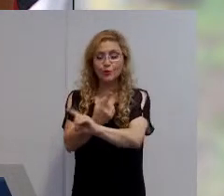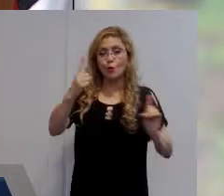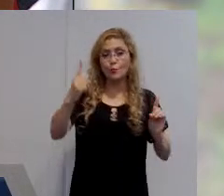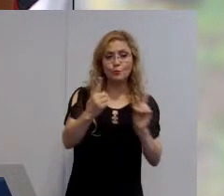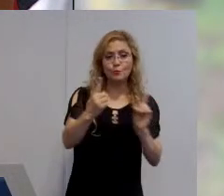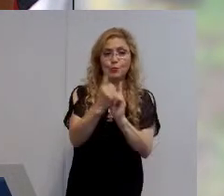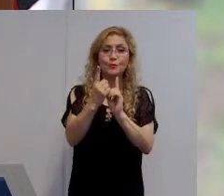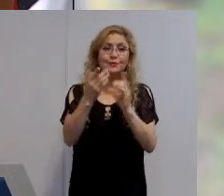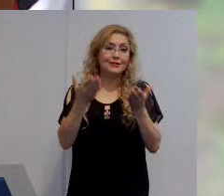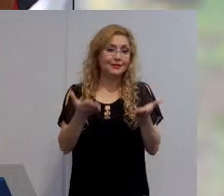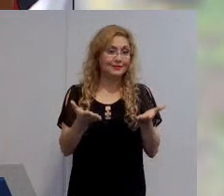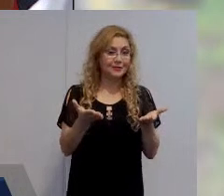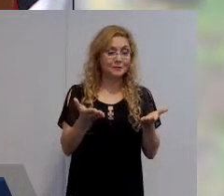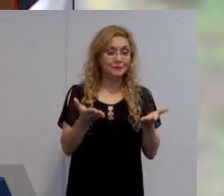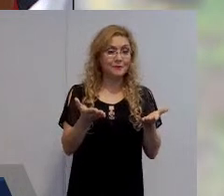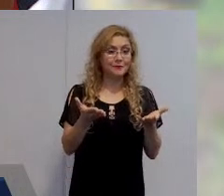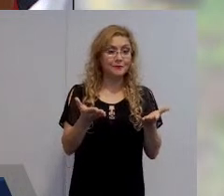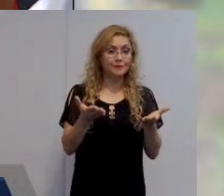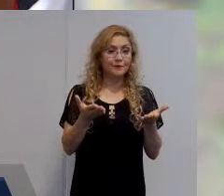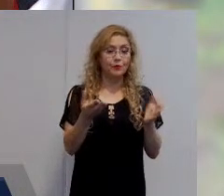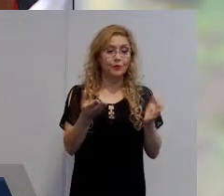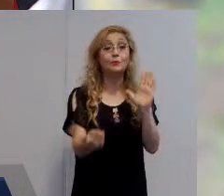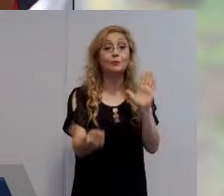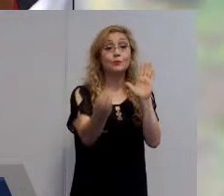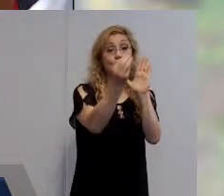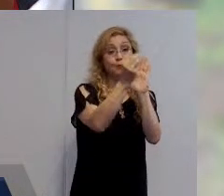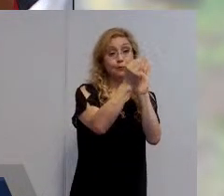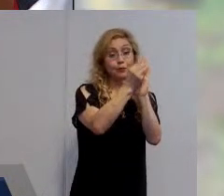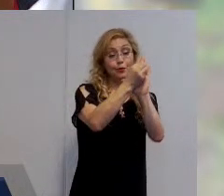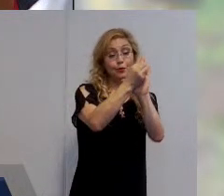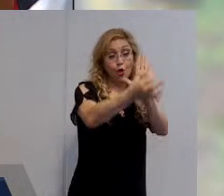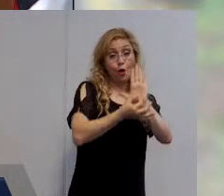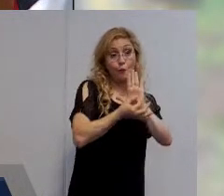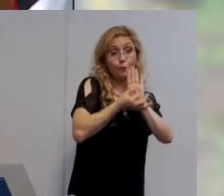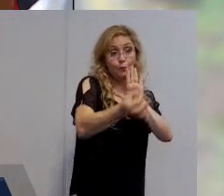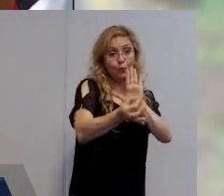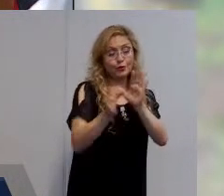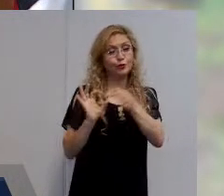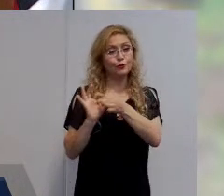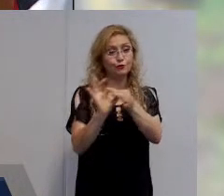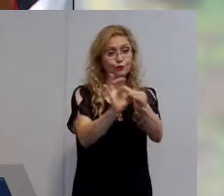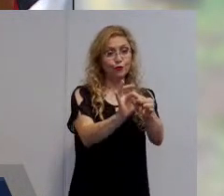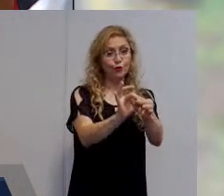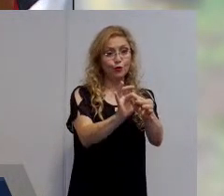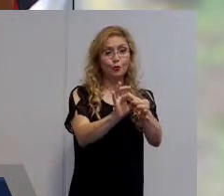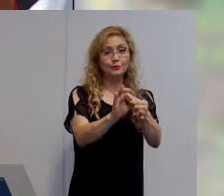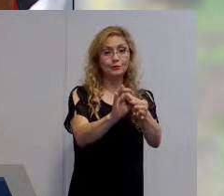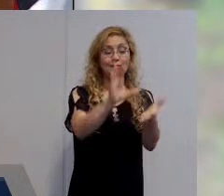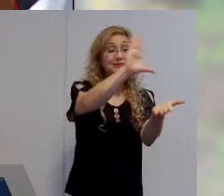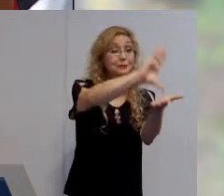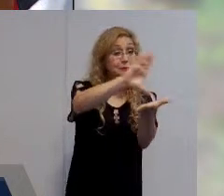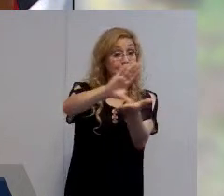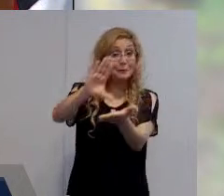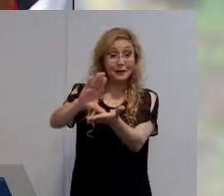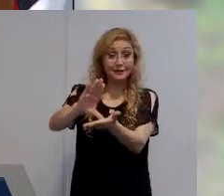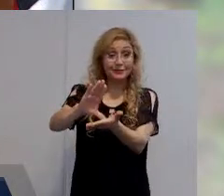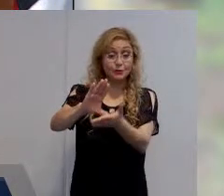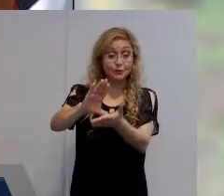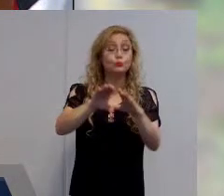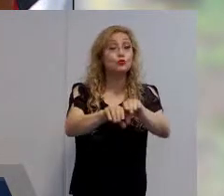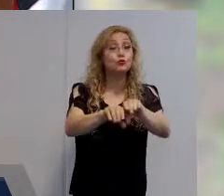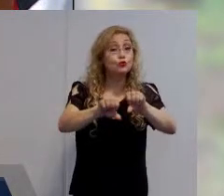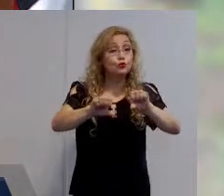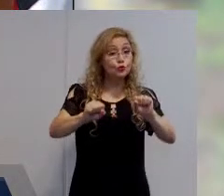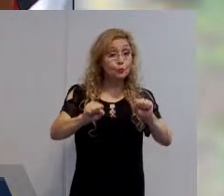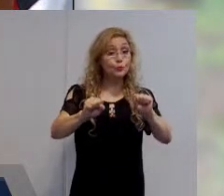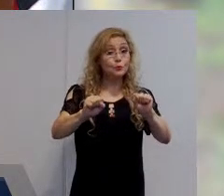joint declaration of the countries as a commitment to strengthen their actions